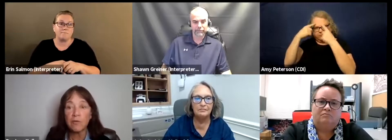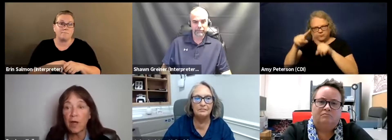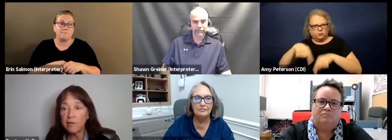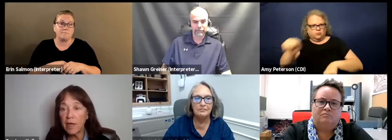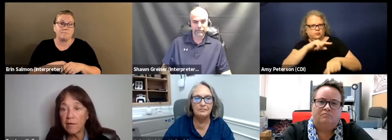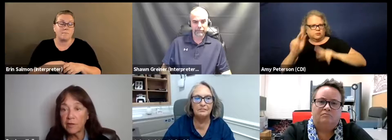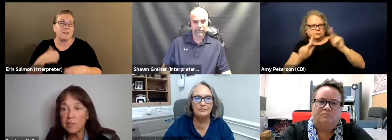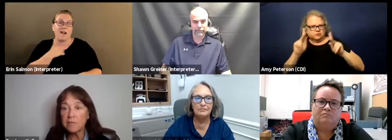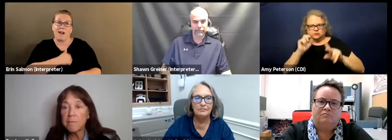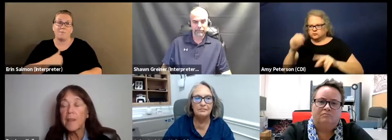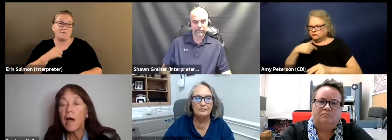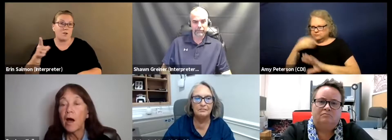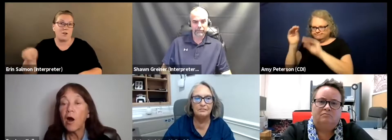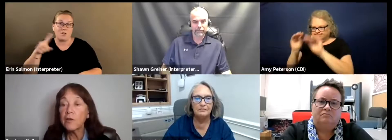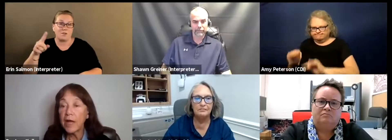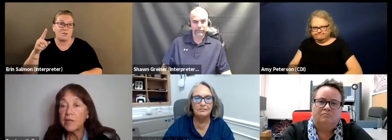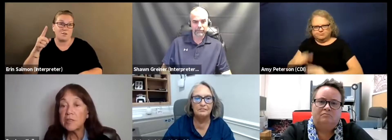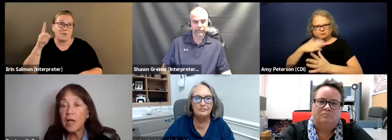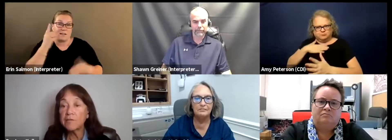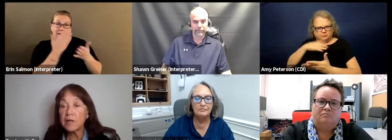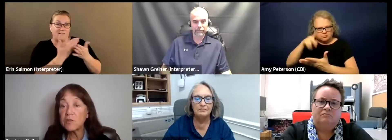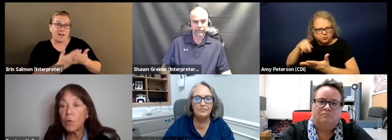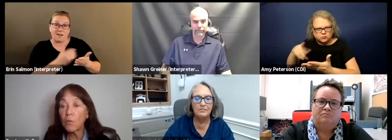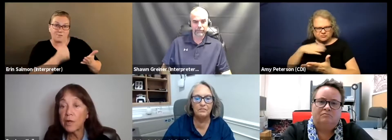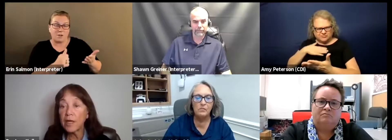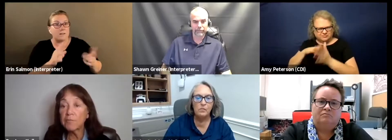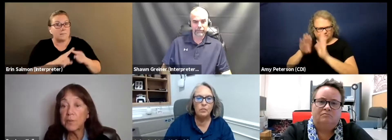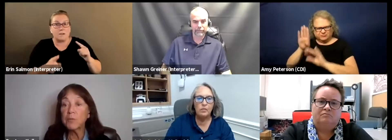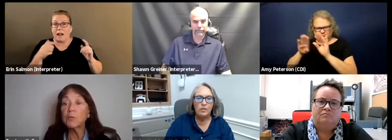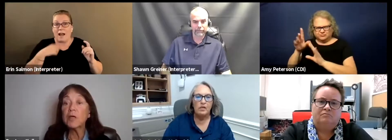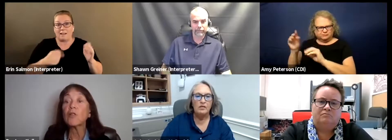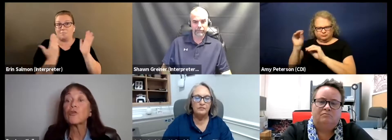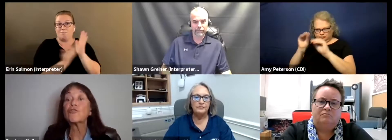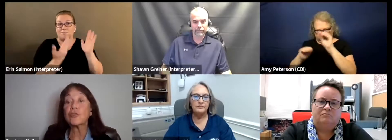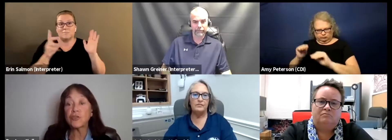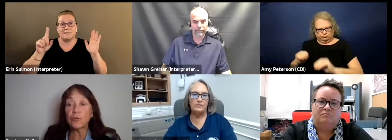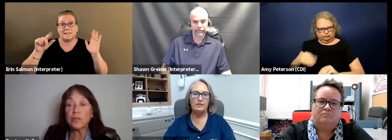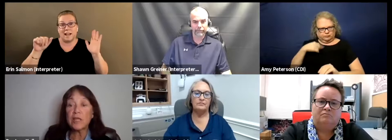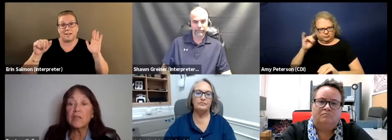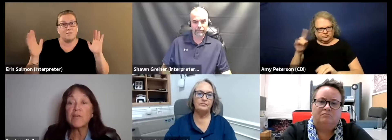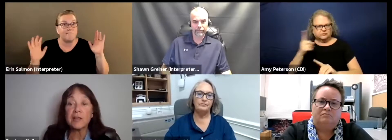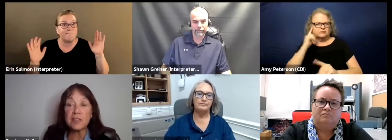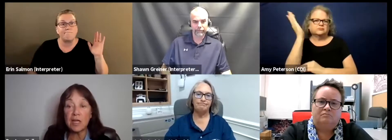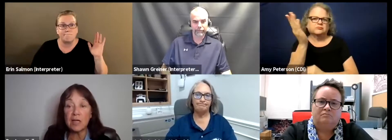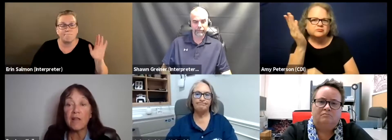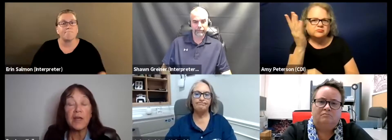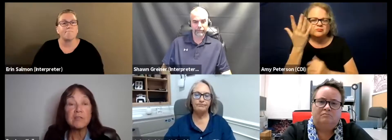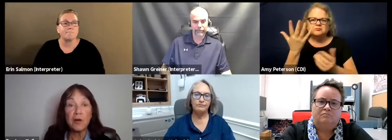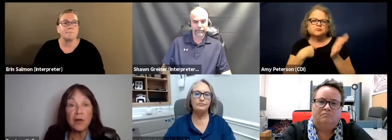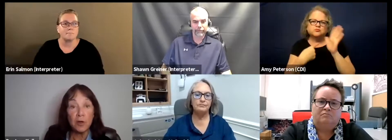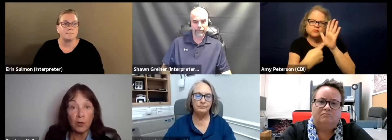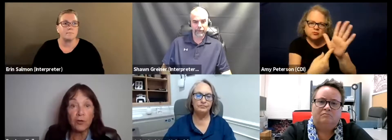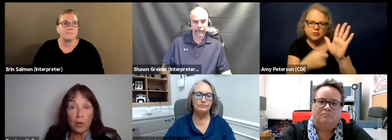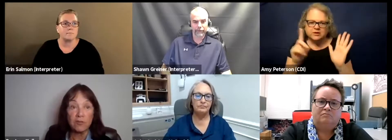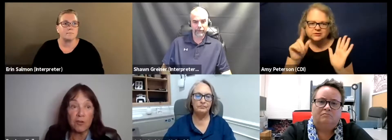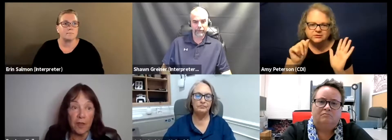that provide the evidence. Are there any side effects, or what can people be allergic to? What's in the vaccine? That's a